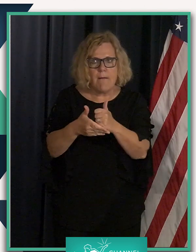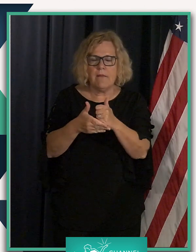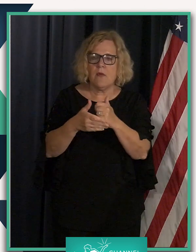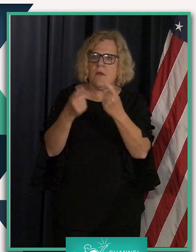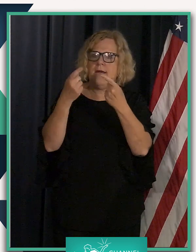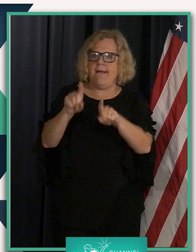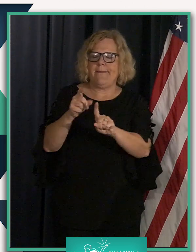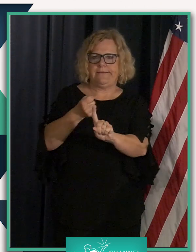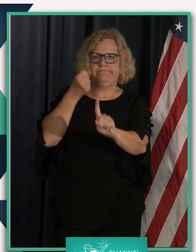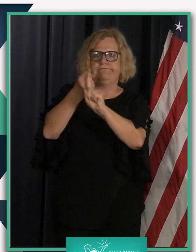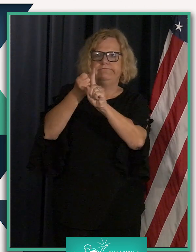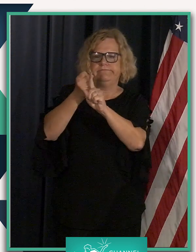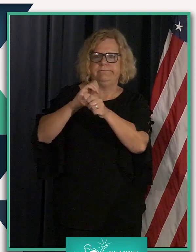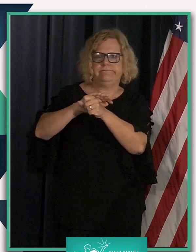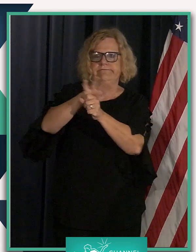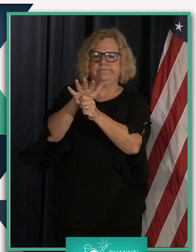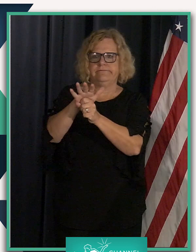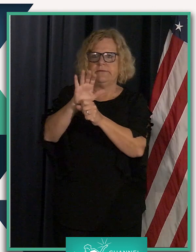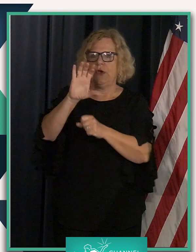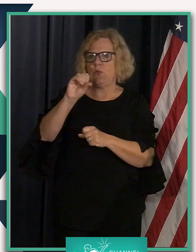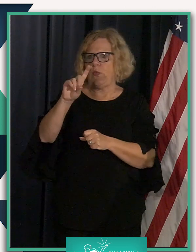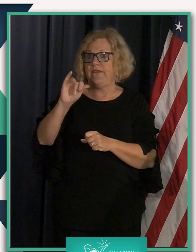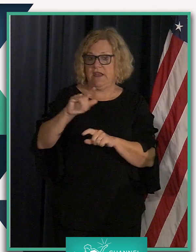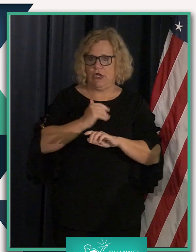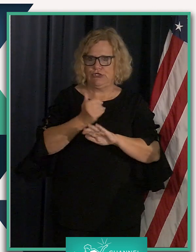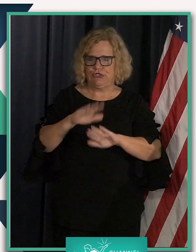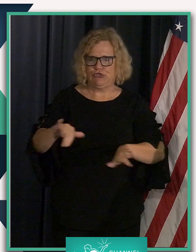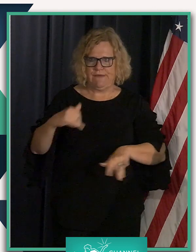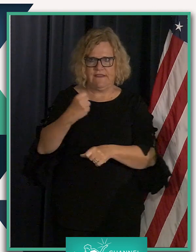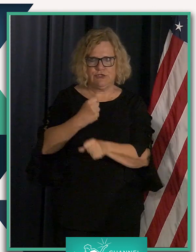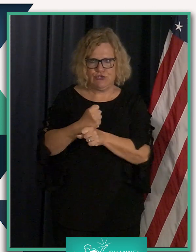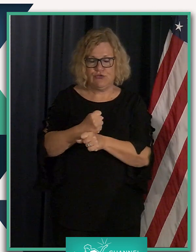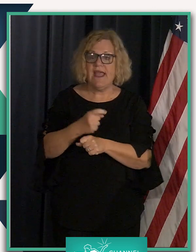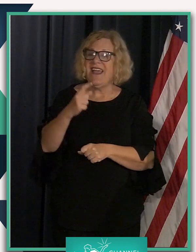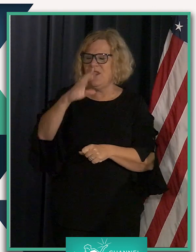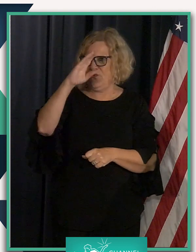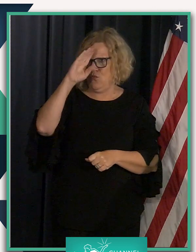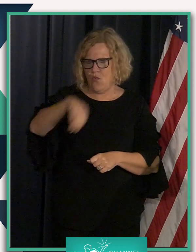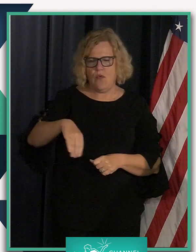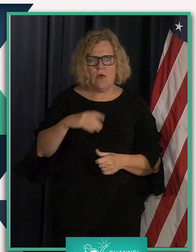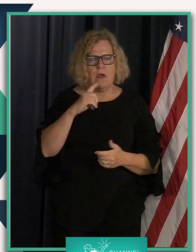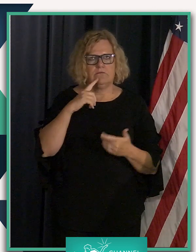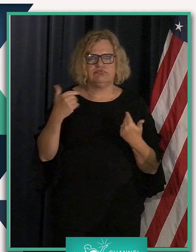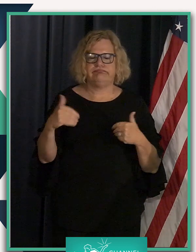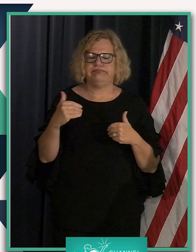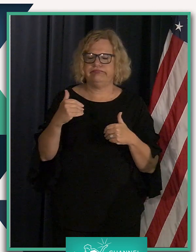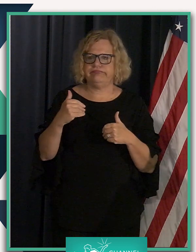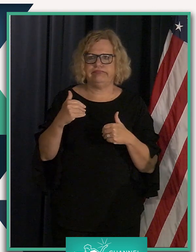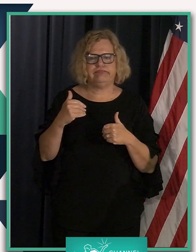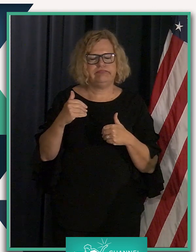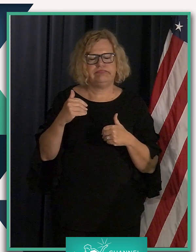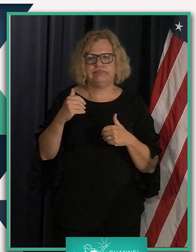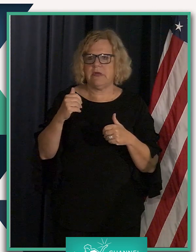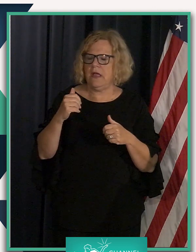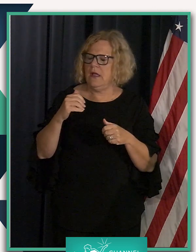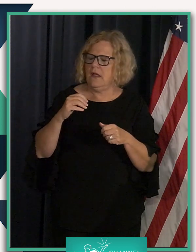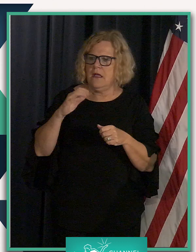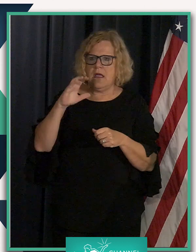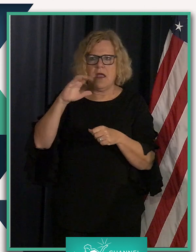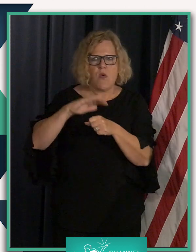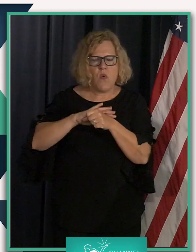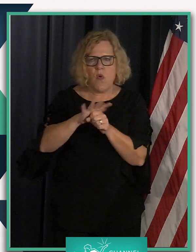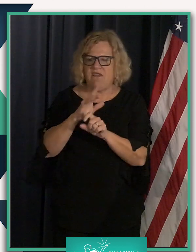of COVID on our children this year. And you know the toll that COVID took on our children.